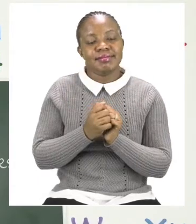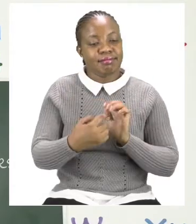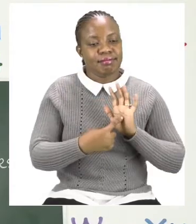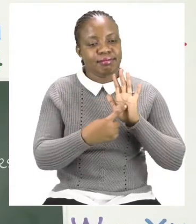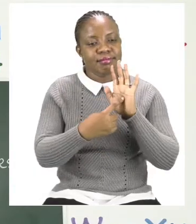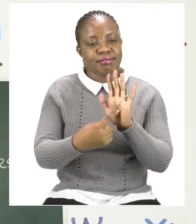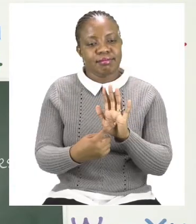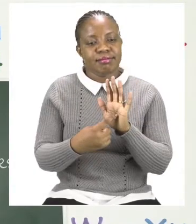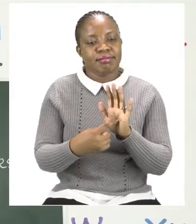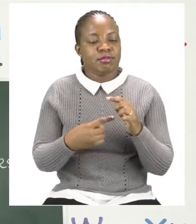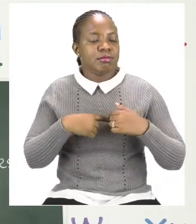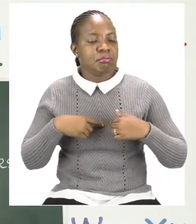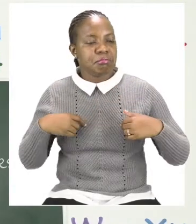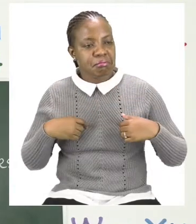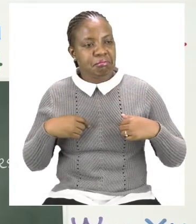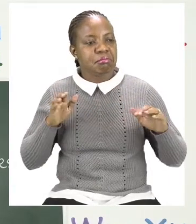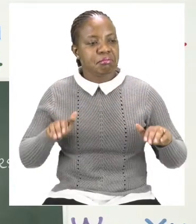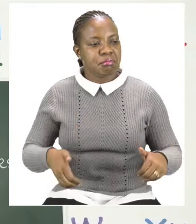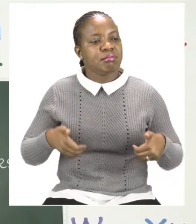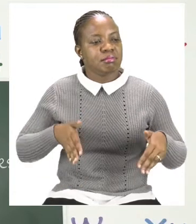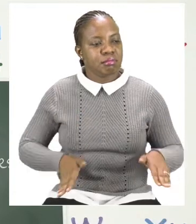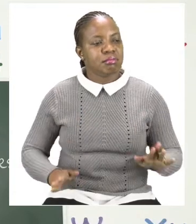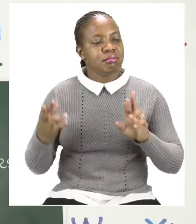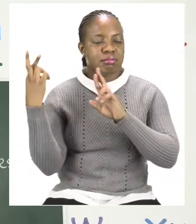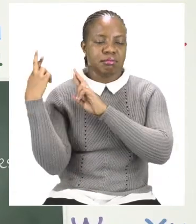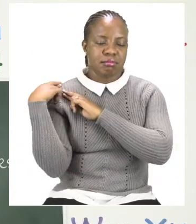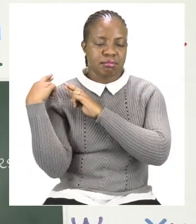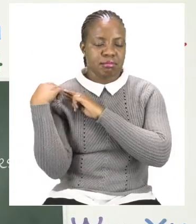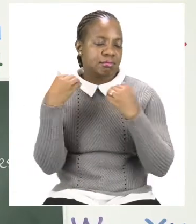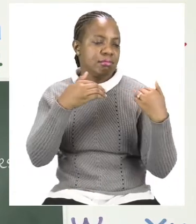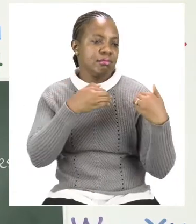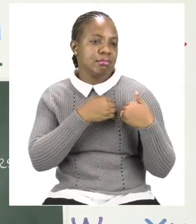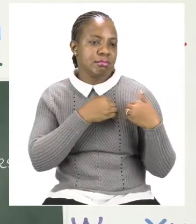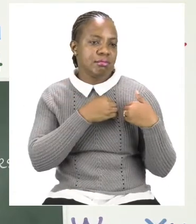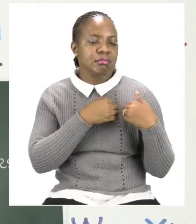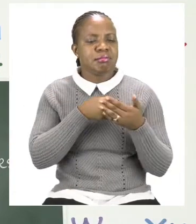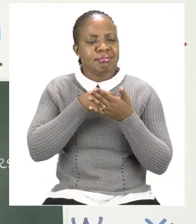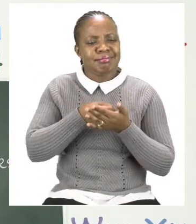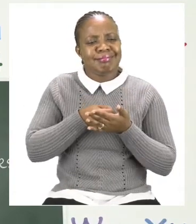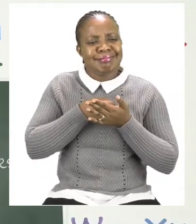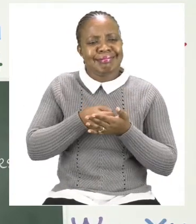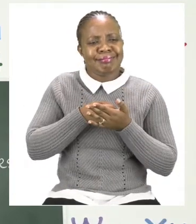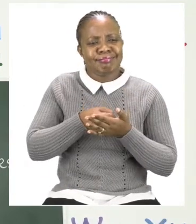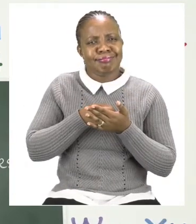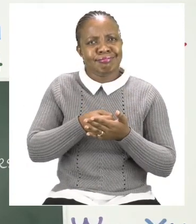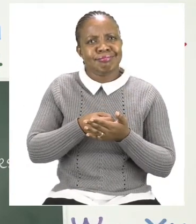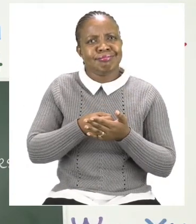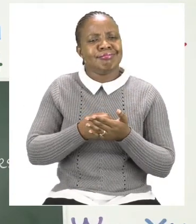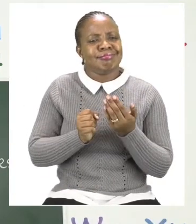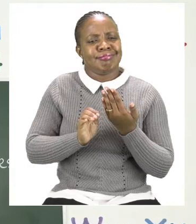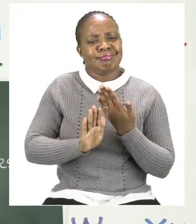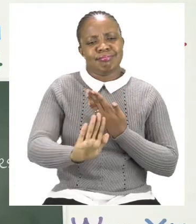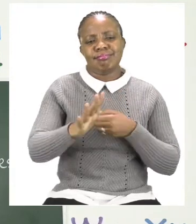showing that we are responsible boys and girls who care and trying hard not to get